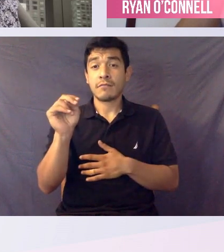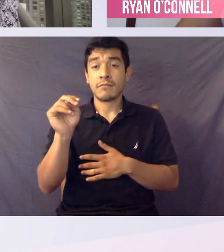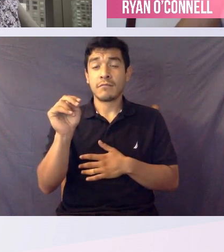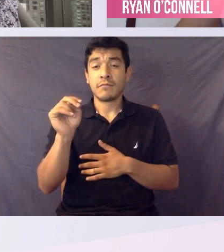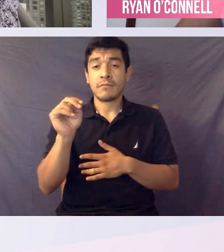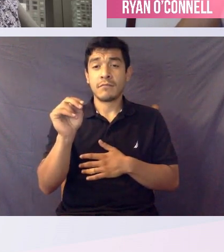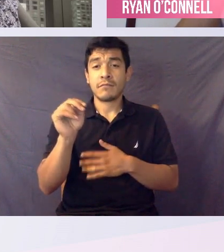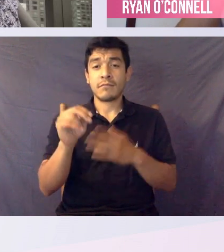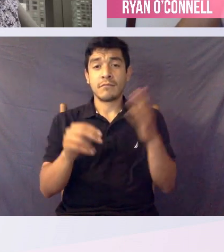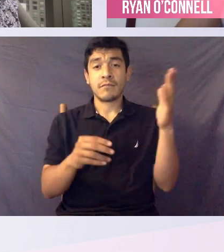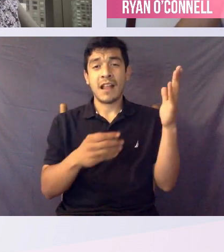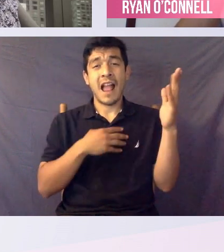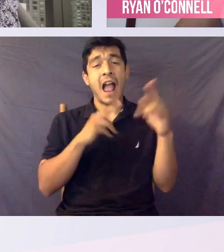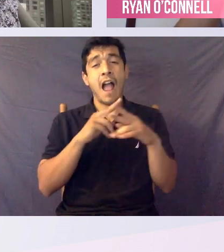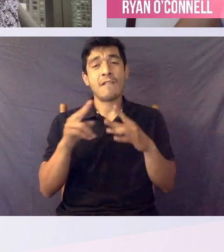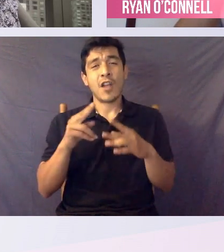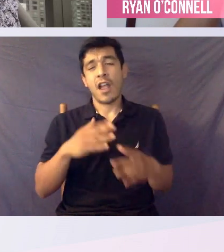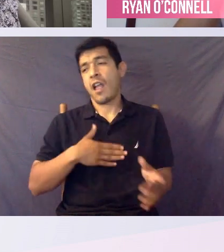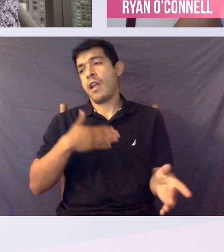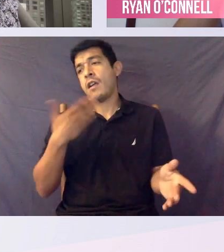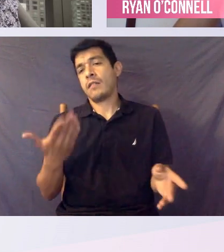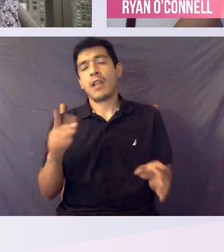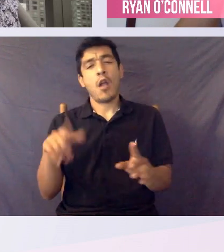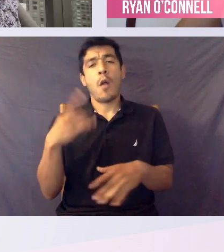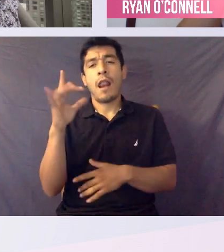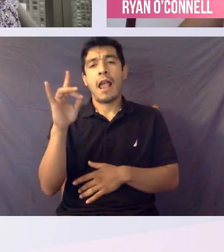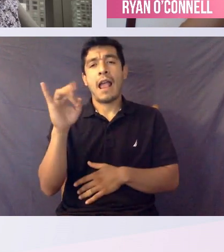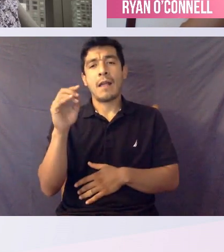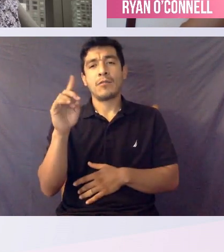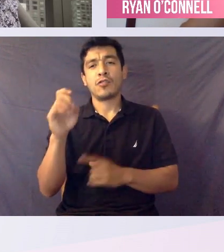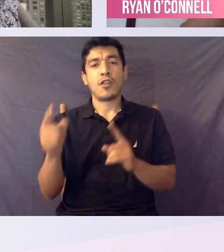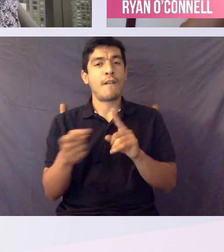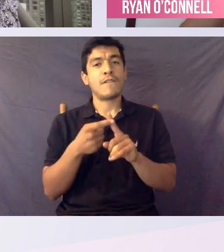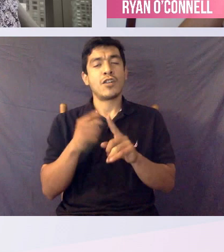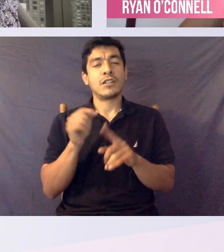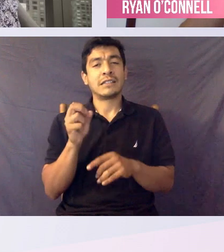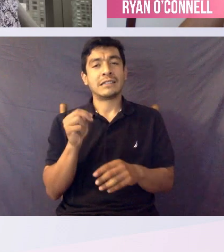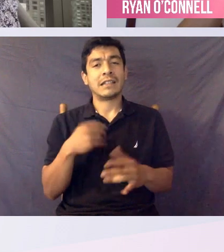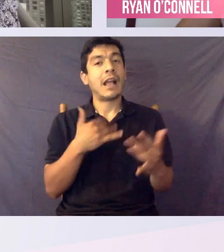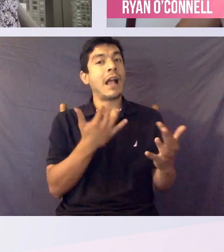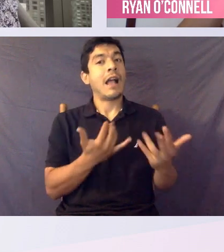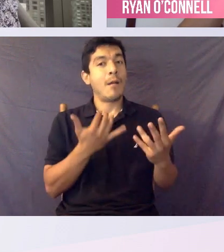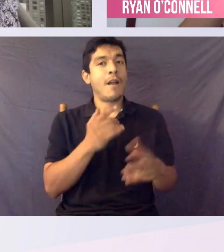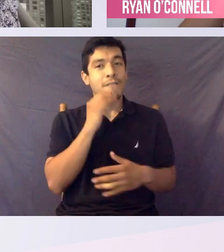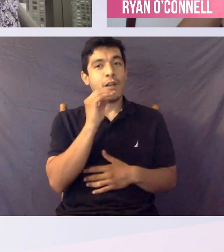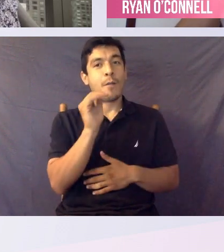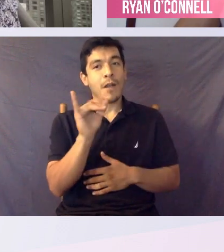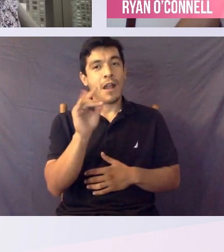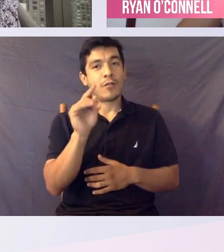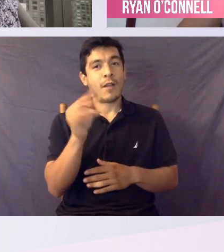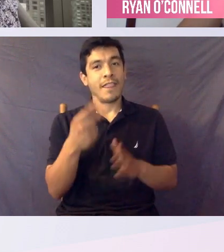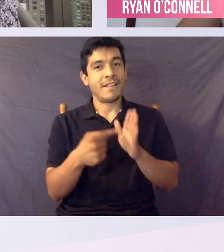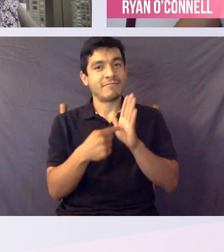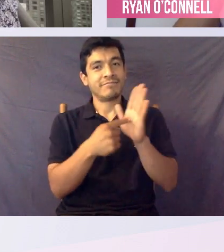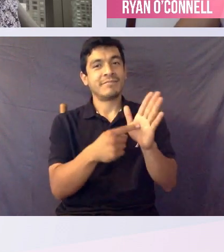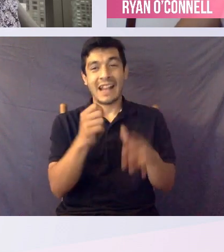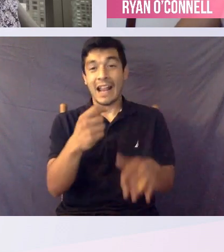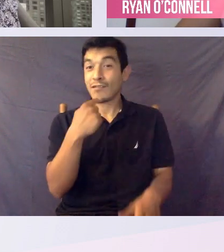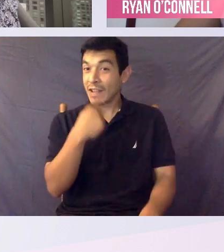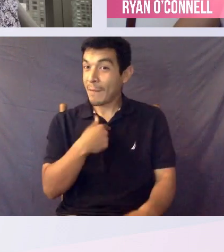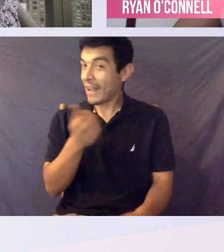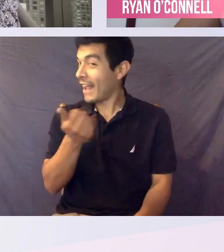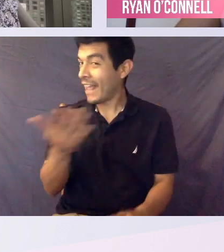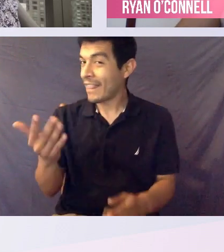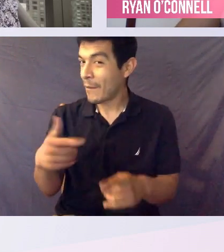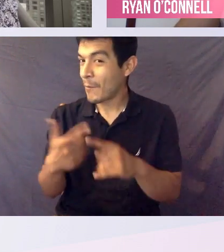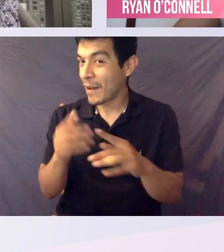very upset that there were only 8 episodes of this first season. I'm waiting for this May 20th premiere. Can you tell us anything about what's coming